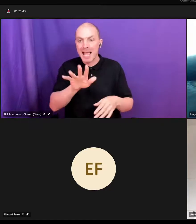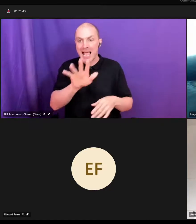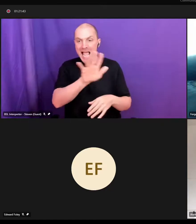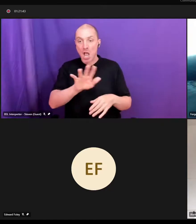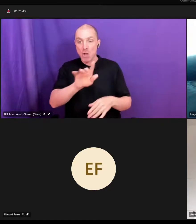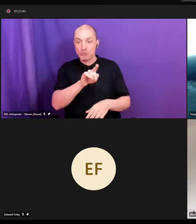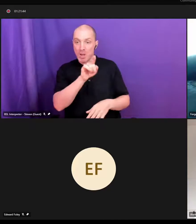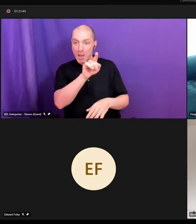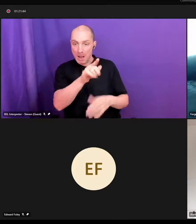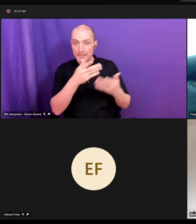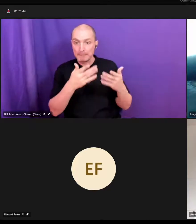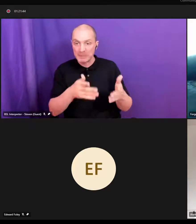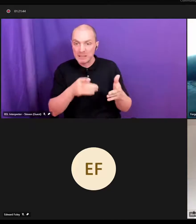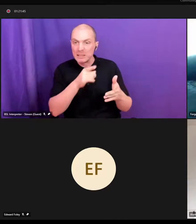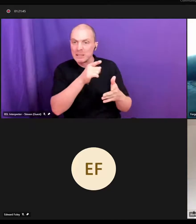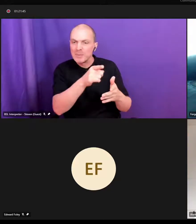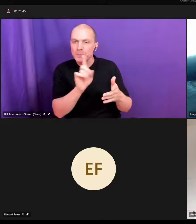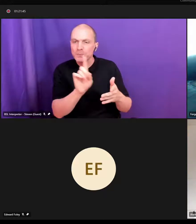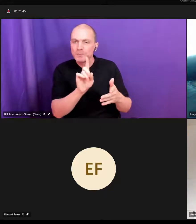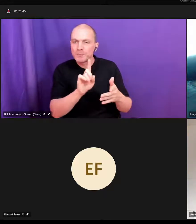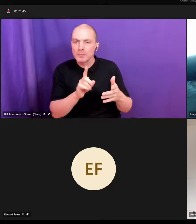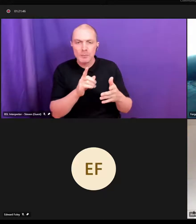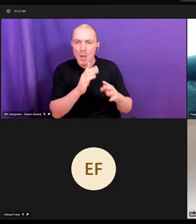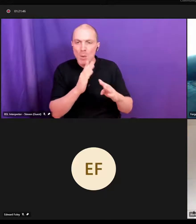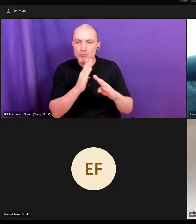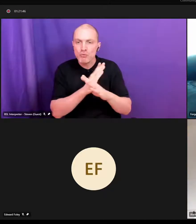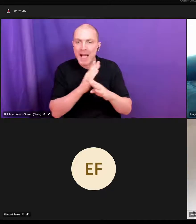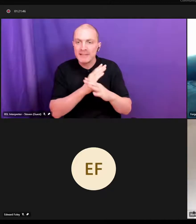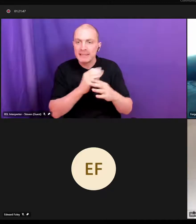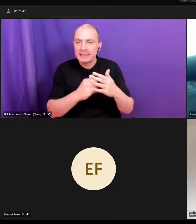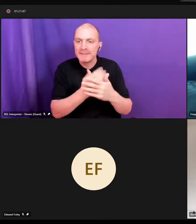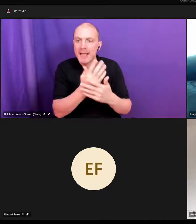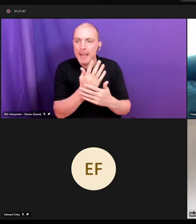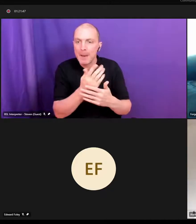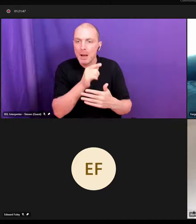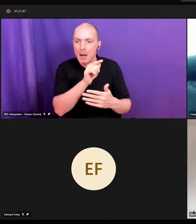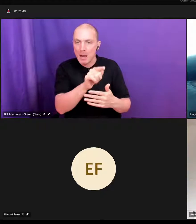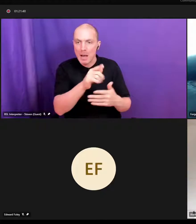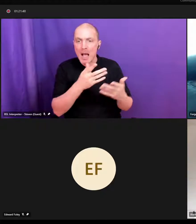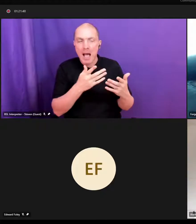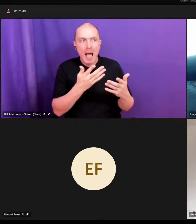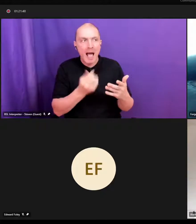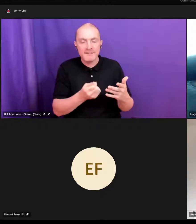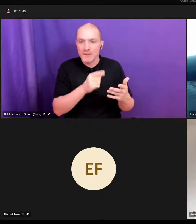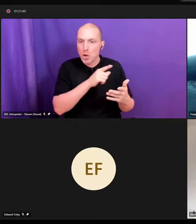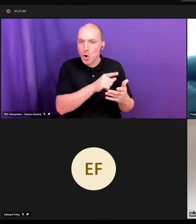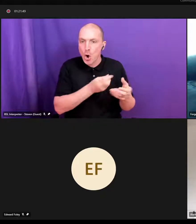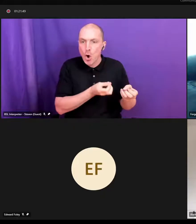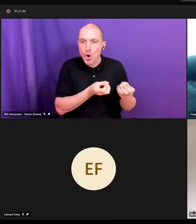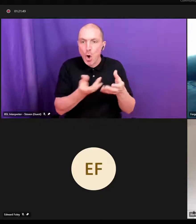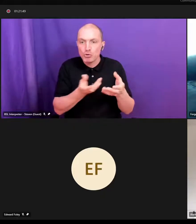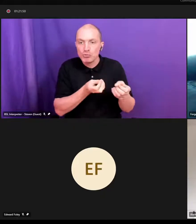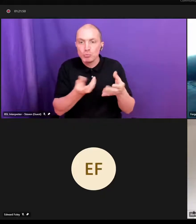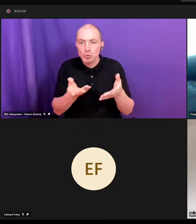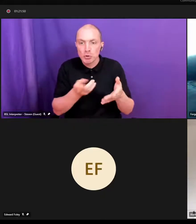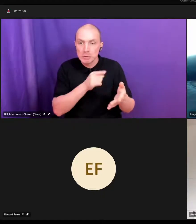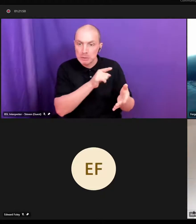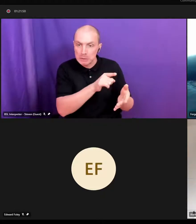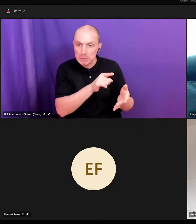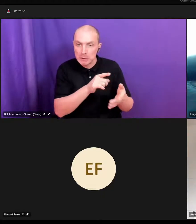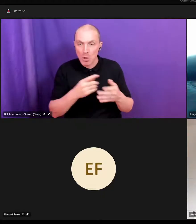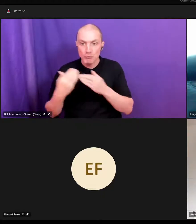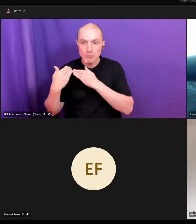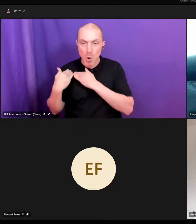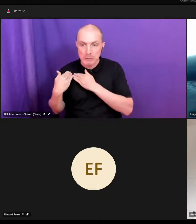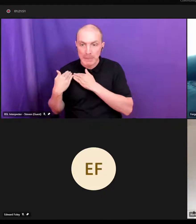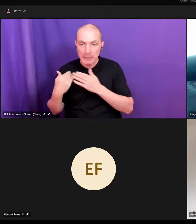developers around part of their community investment contributions to be looking at play areas. And maybe that's